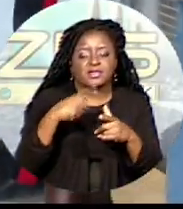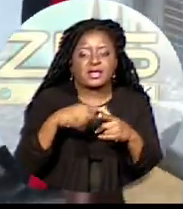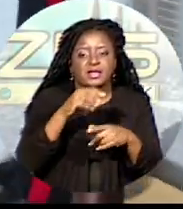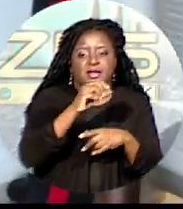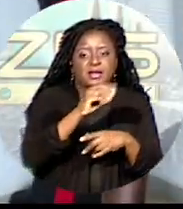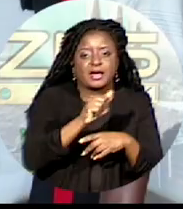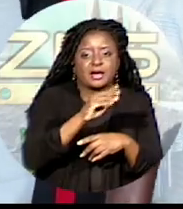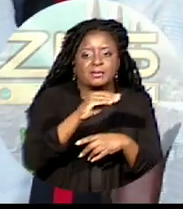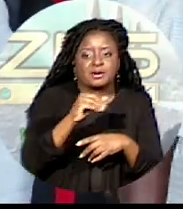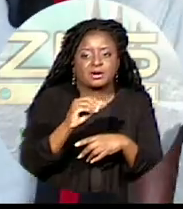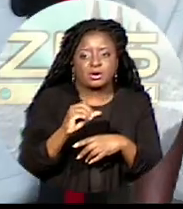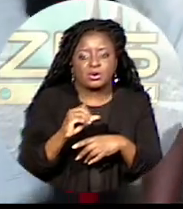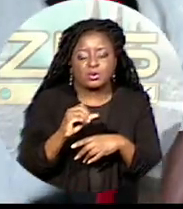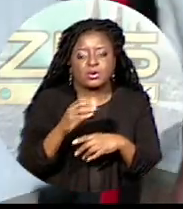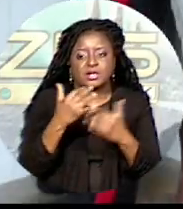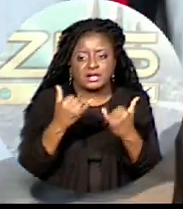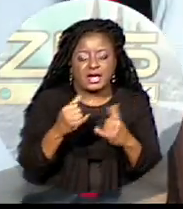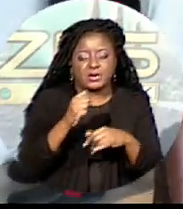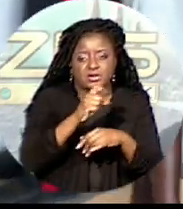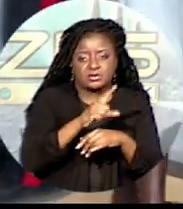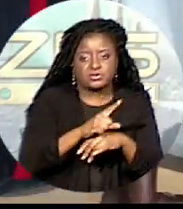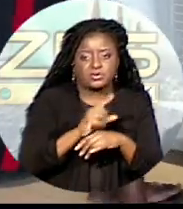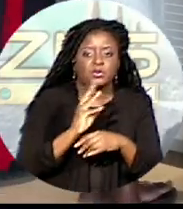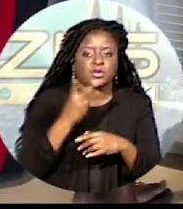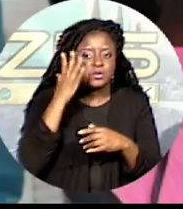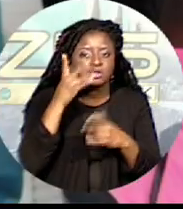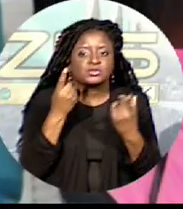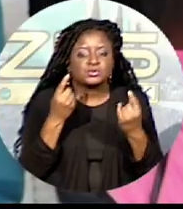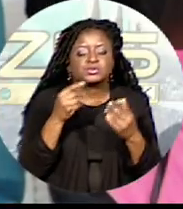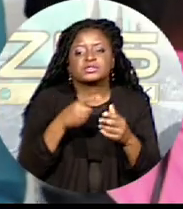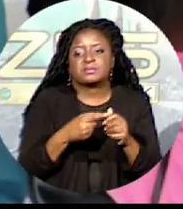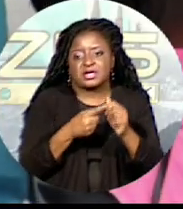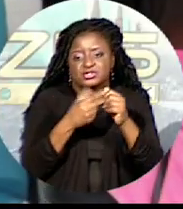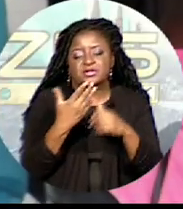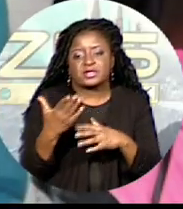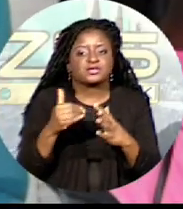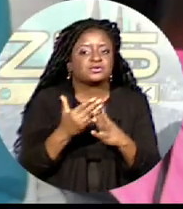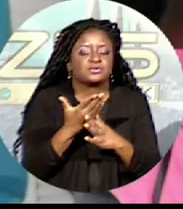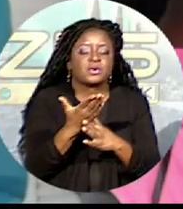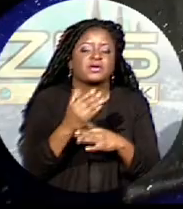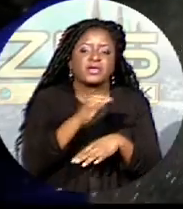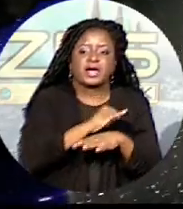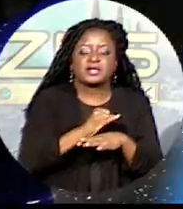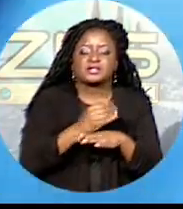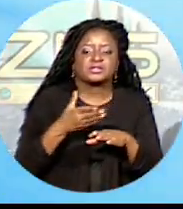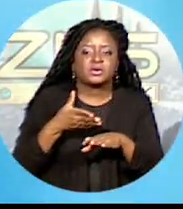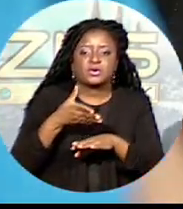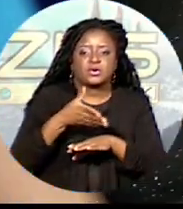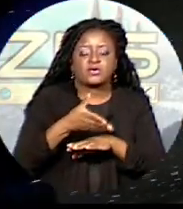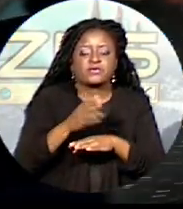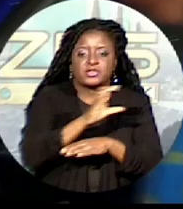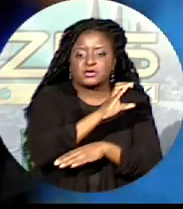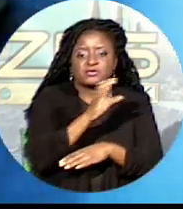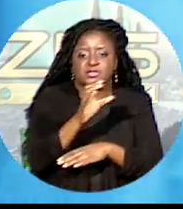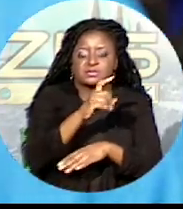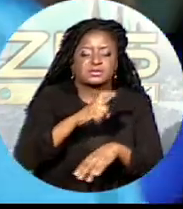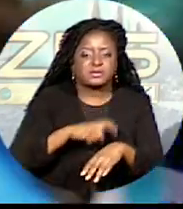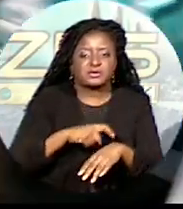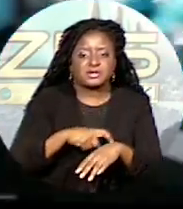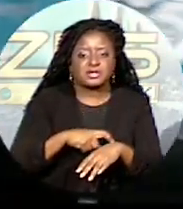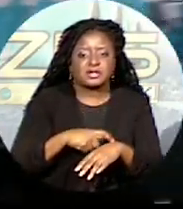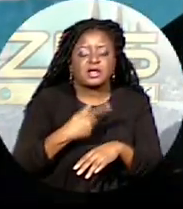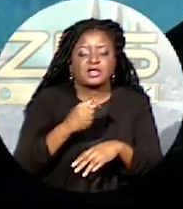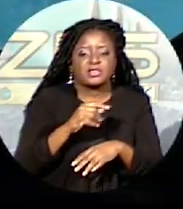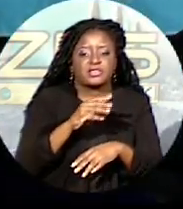it's Eleuthera. And we'll be doing special things throughout the islands over the Christmas period. But it was the Walker family that received